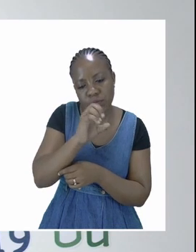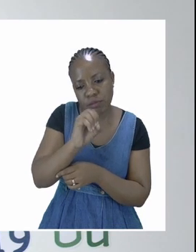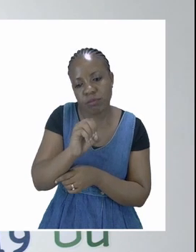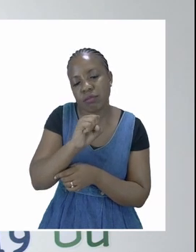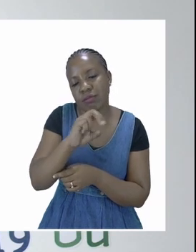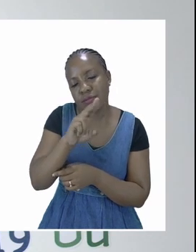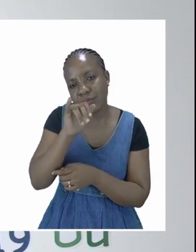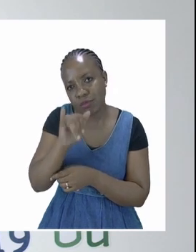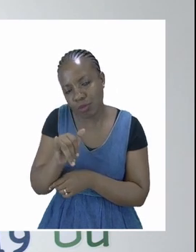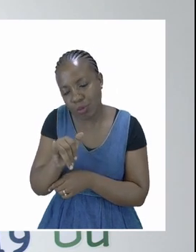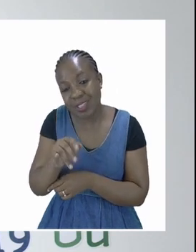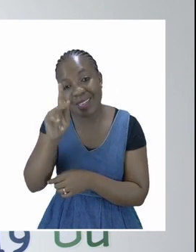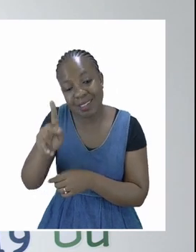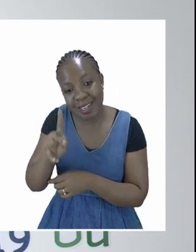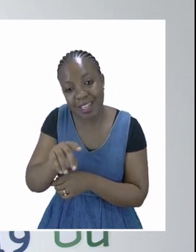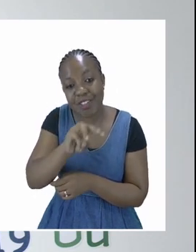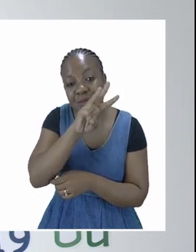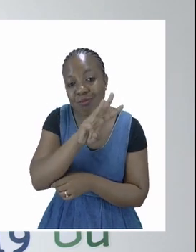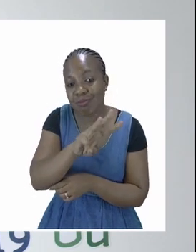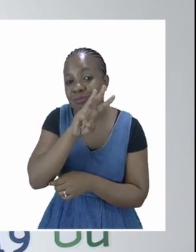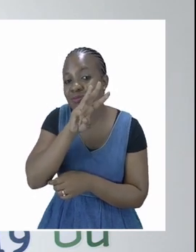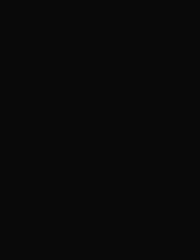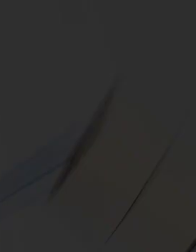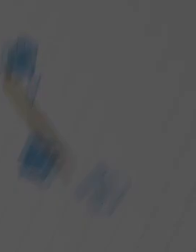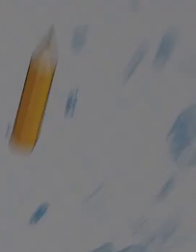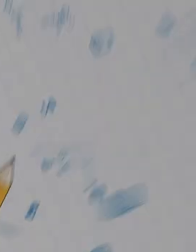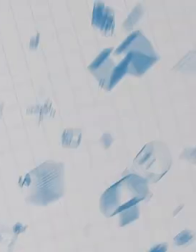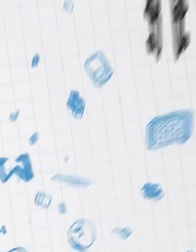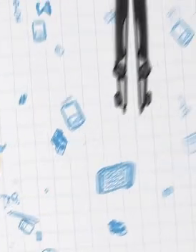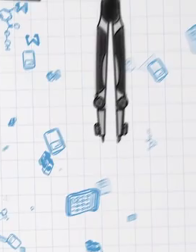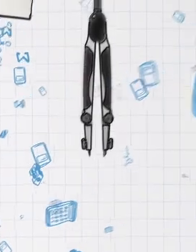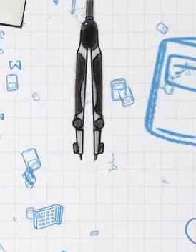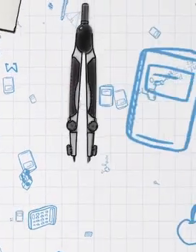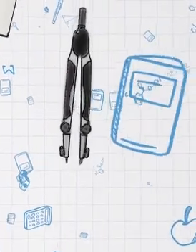our website, Zoshi Online.